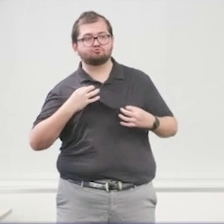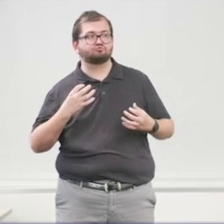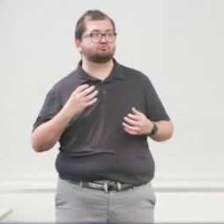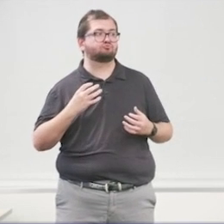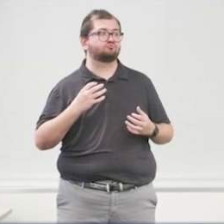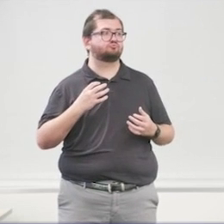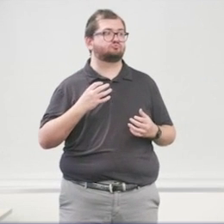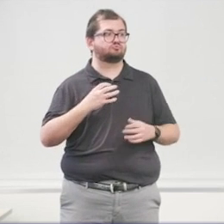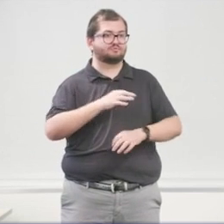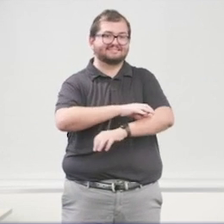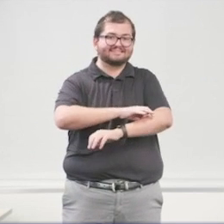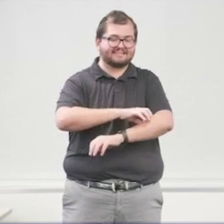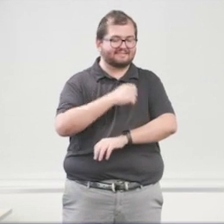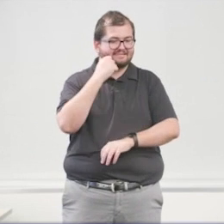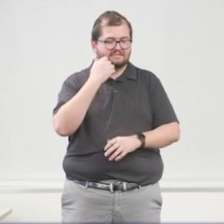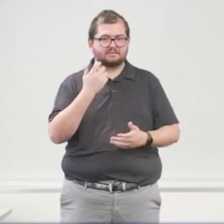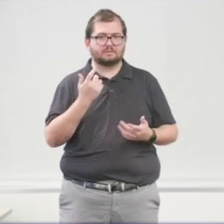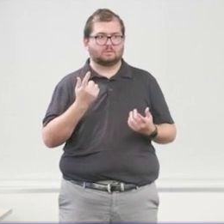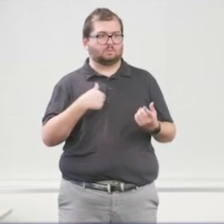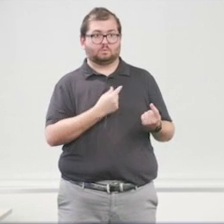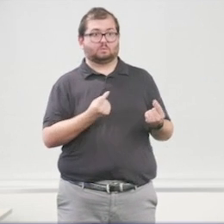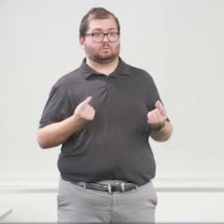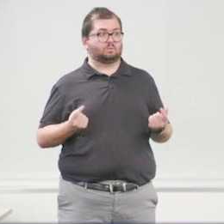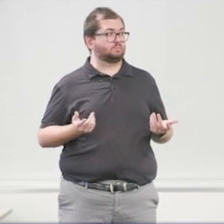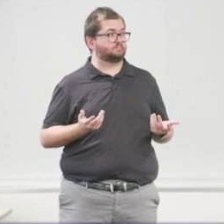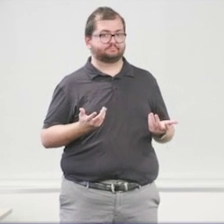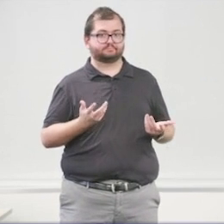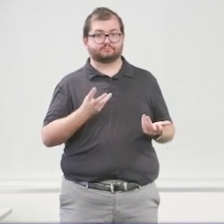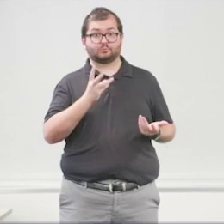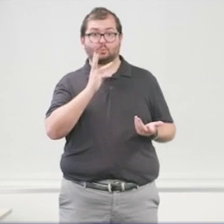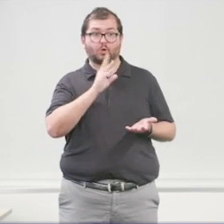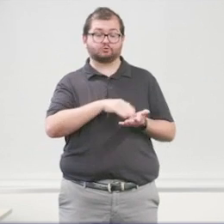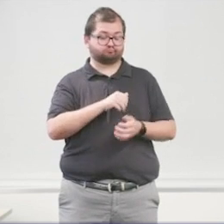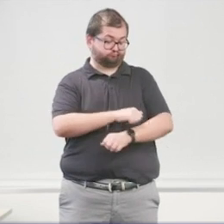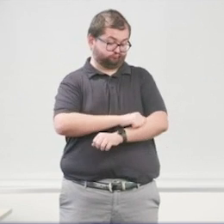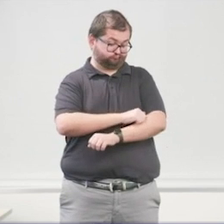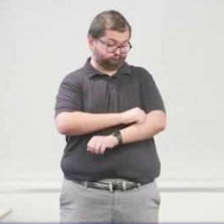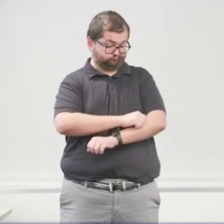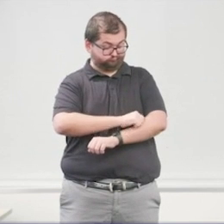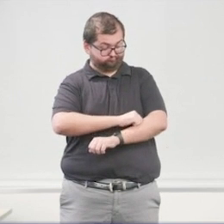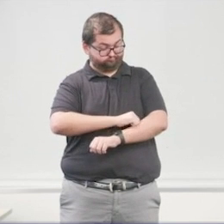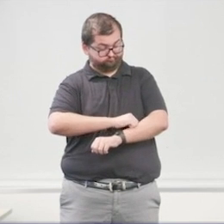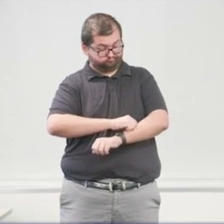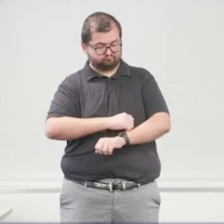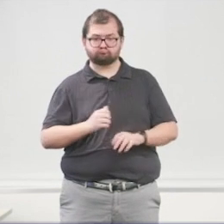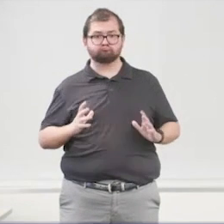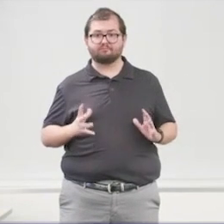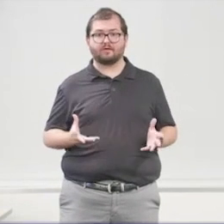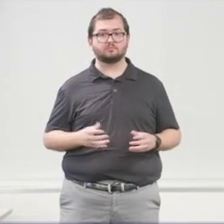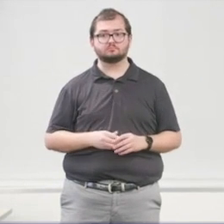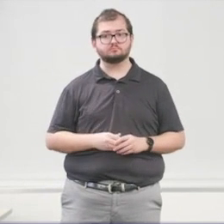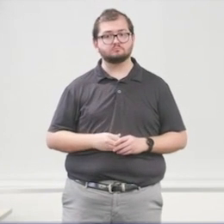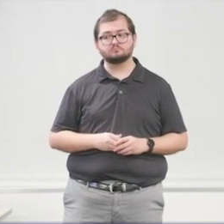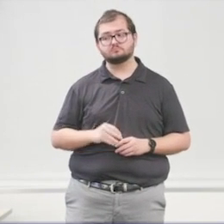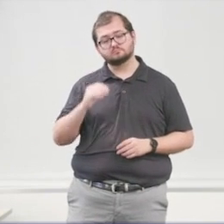get blood on our skin. What do? Soap and water. We go home and we wash it. It's no problem. If